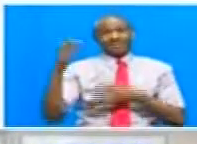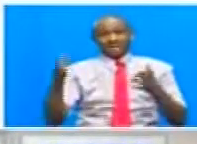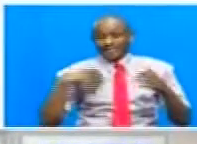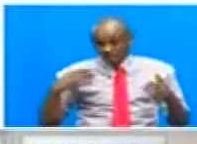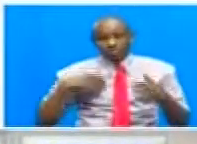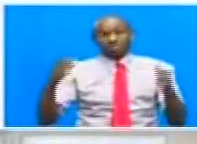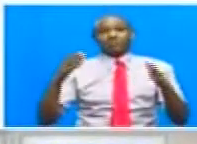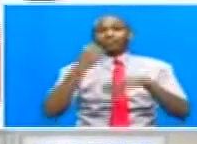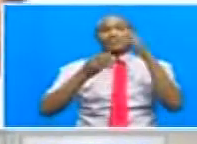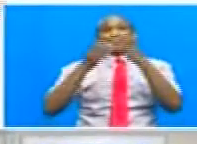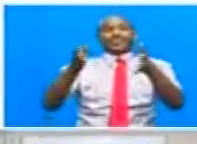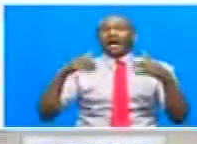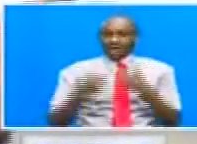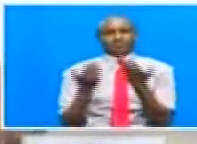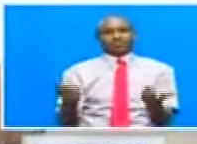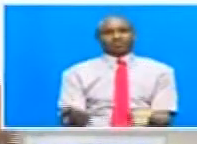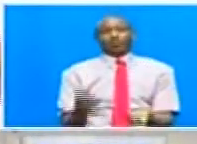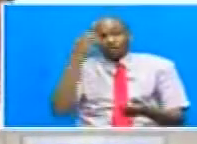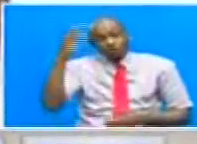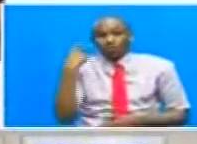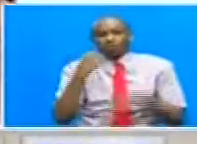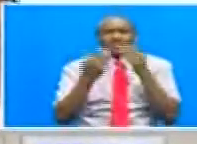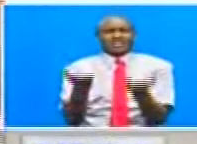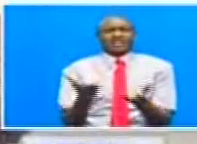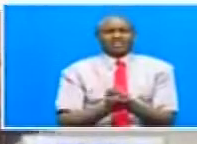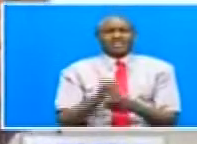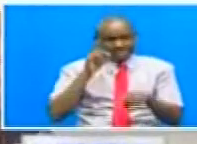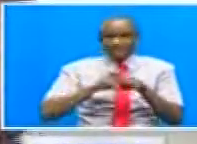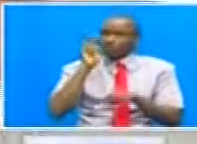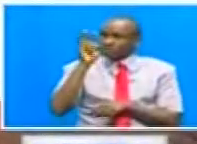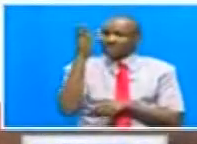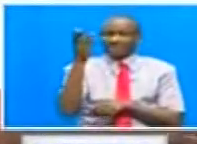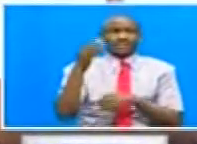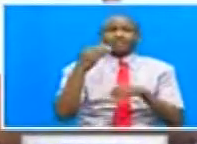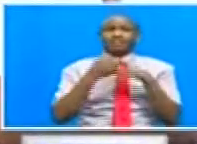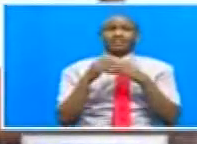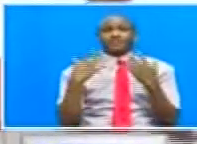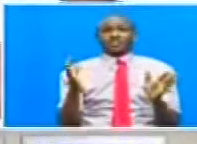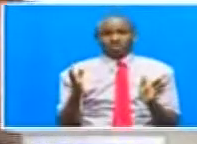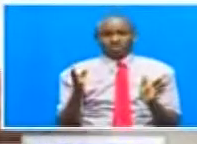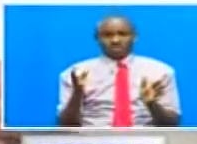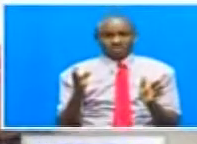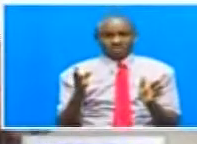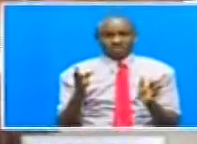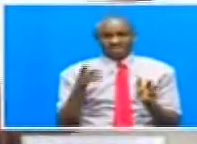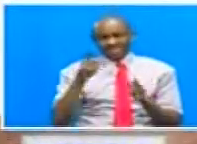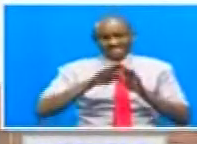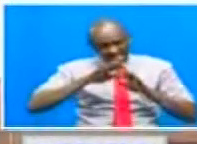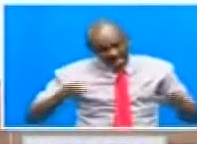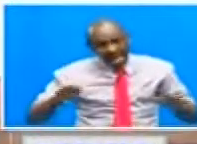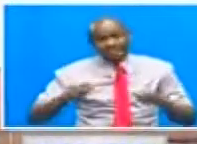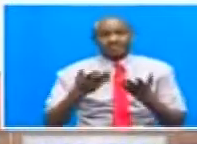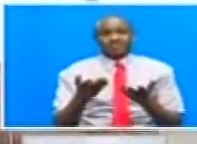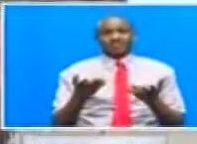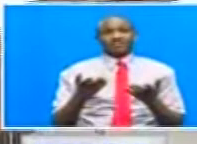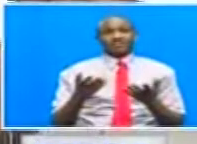block of flats, you know, flats that they don't know who. What happens once you realize that this were this land, your land was